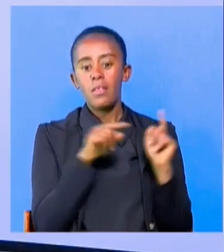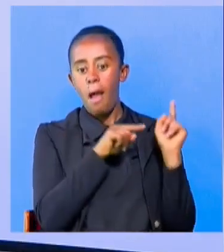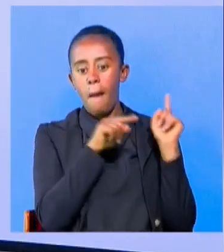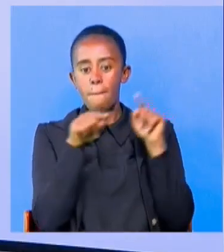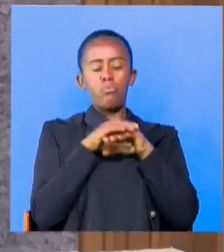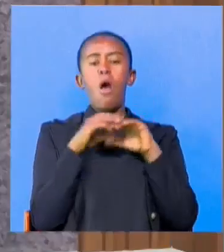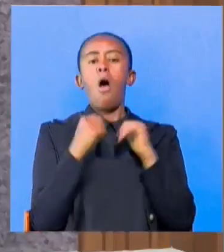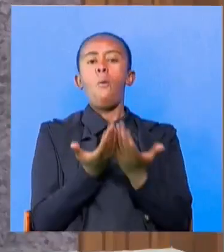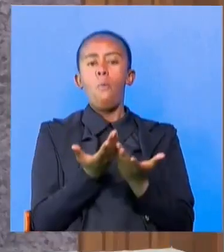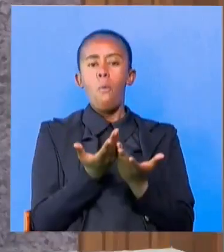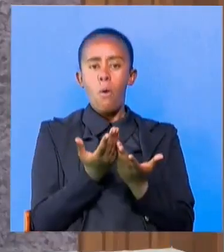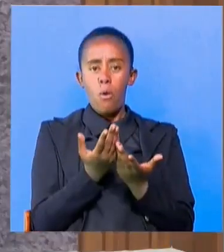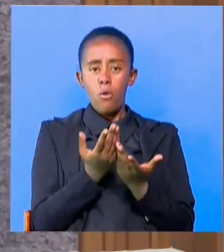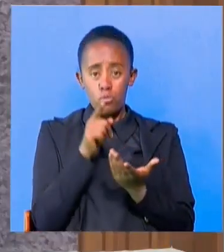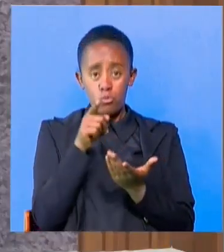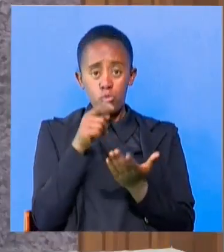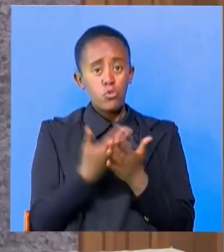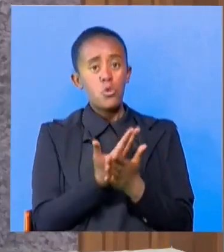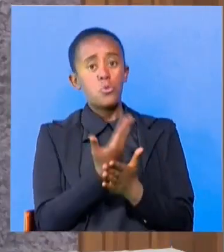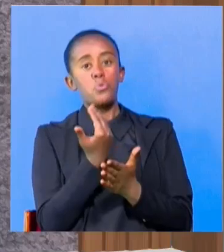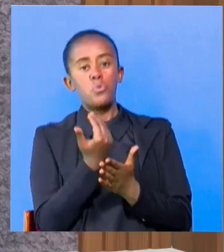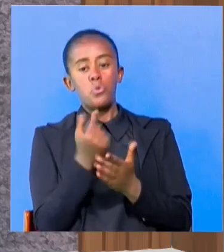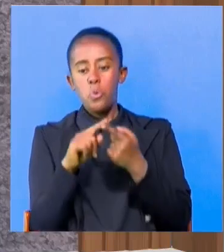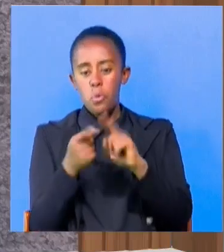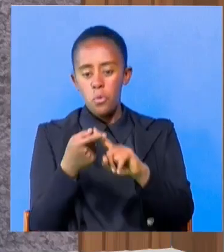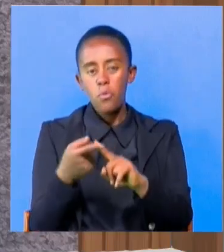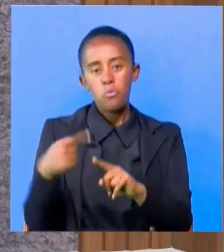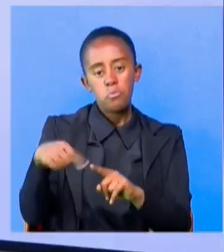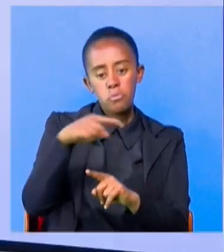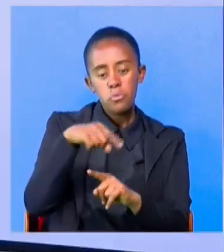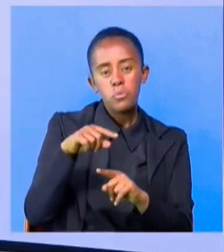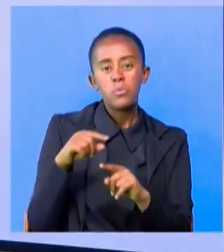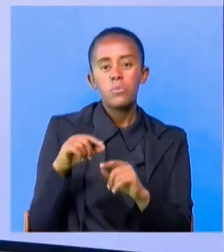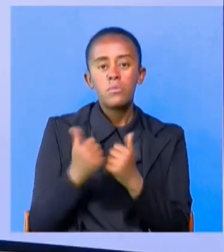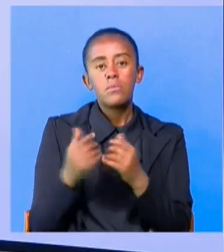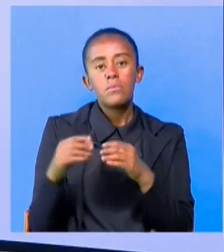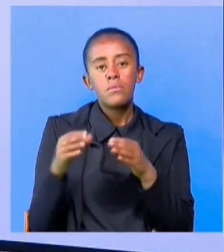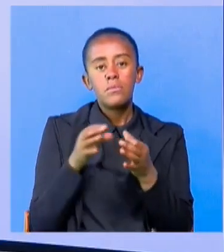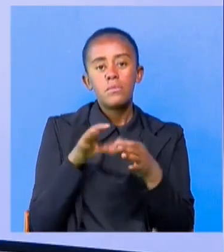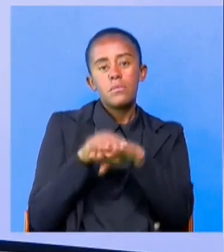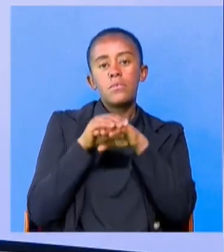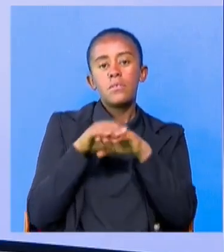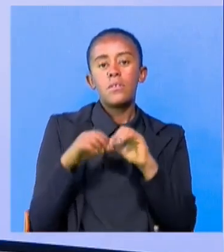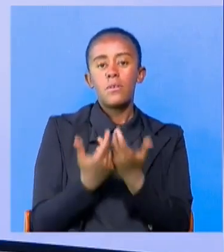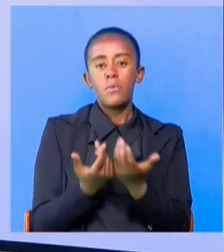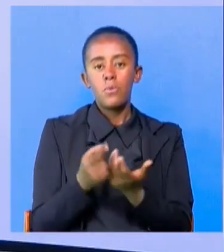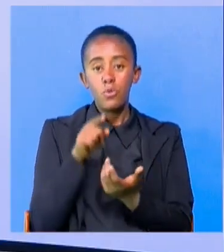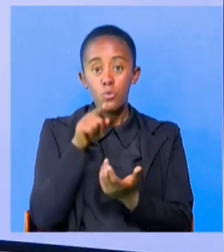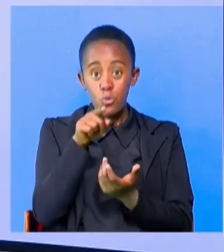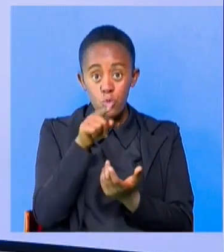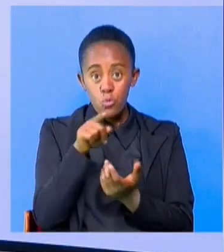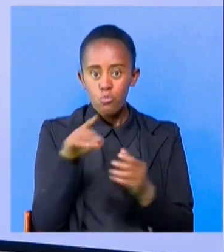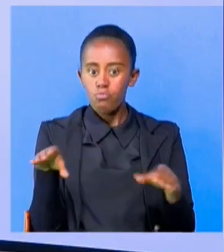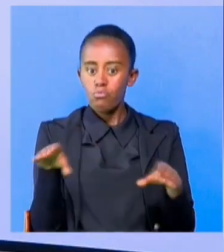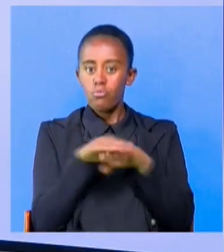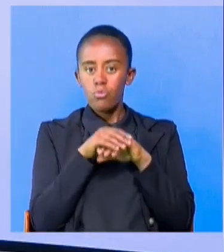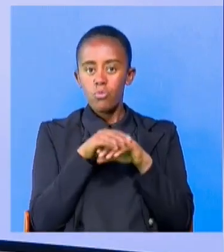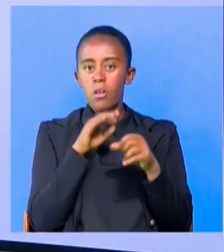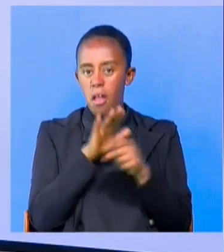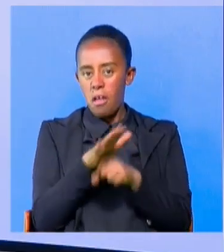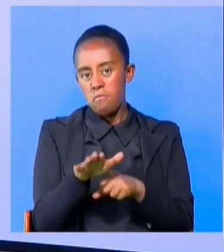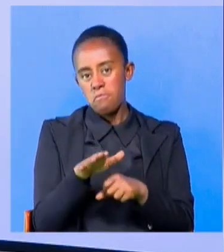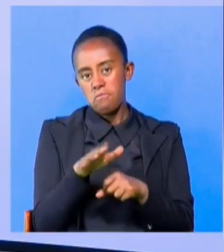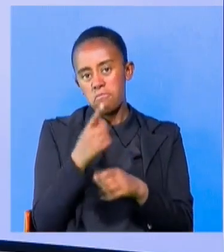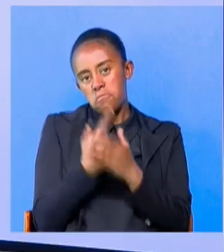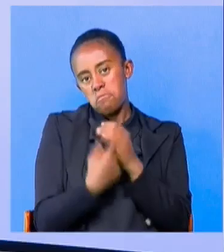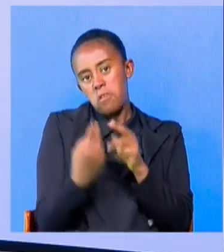to introduce for your friends or for your colleagues in the class? So when you introduce yourselves, it's not enough to mention